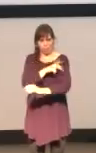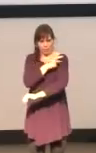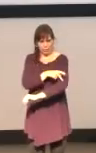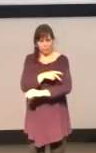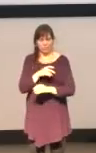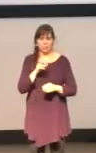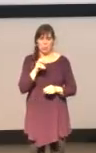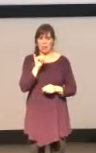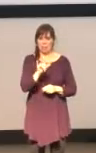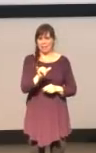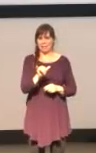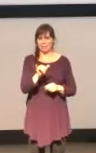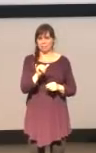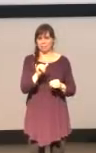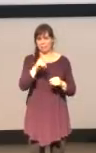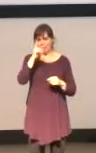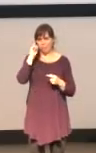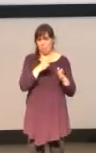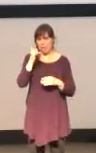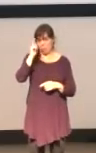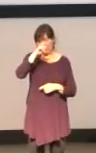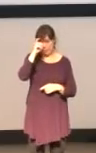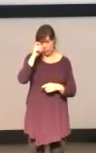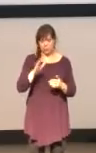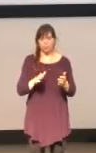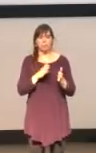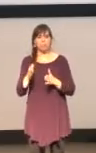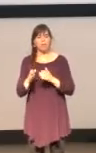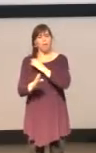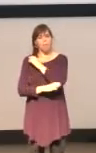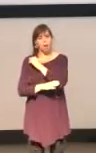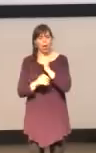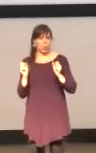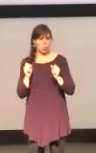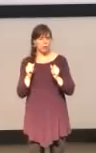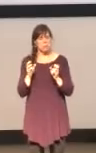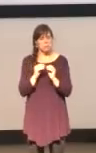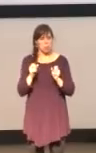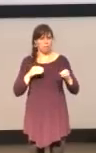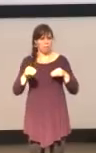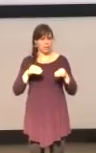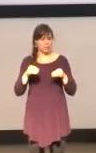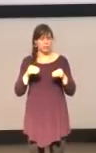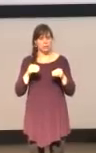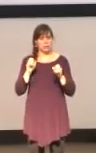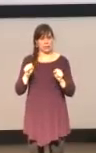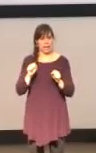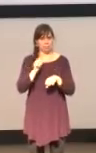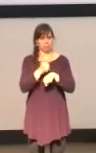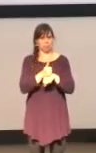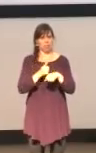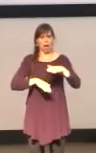So that's the summer plan. Fall, winter, we have a little more flexibility. We can make